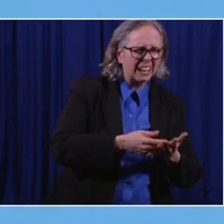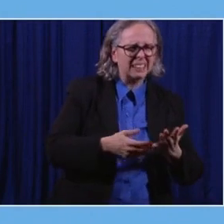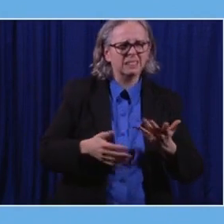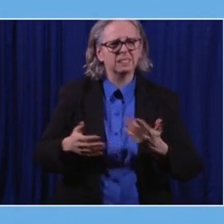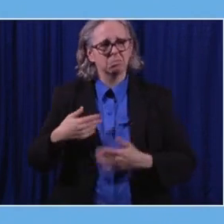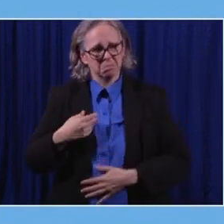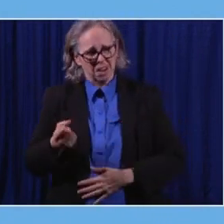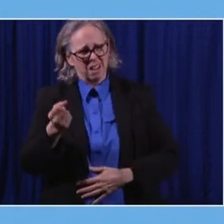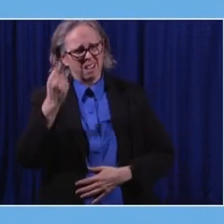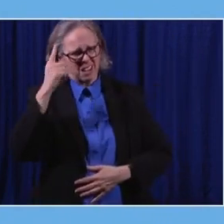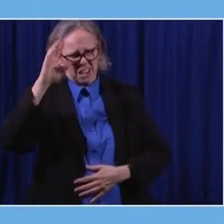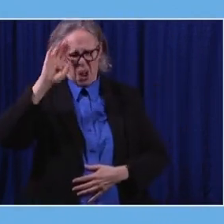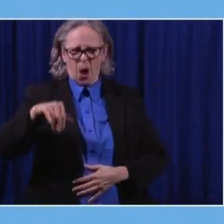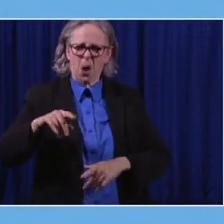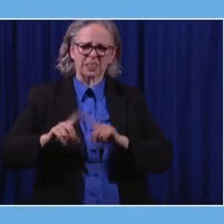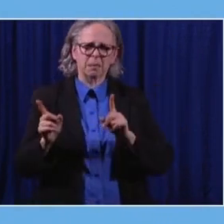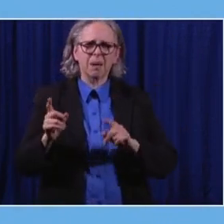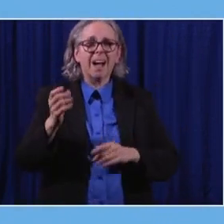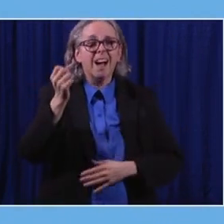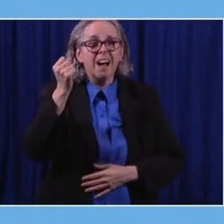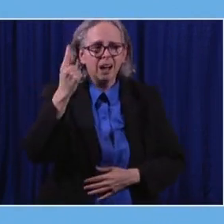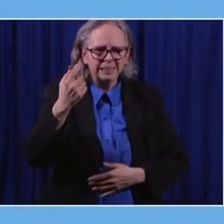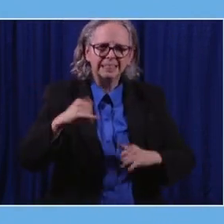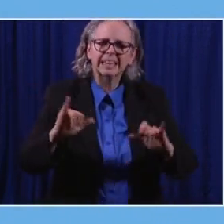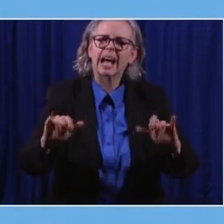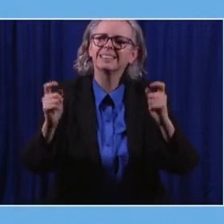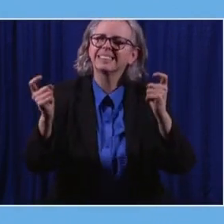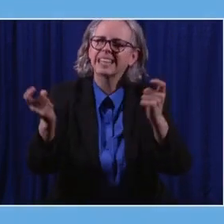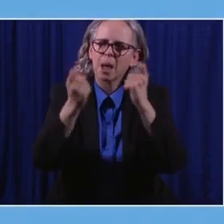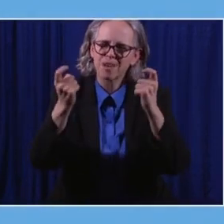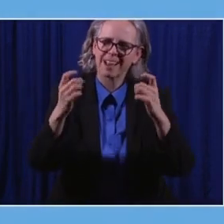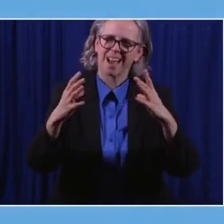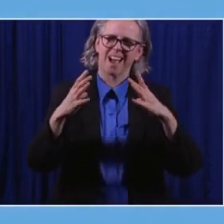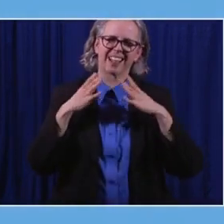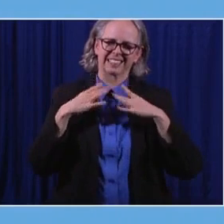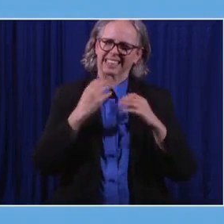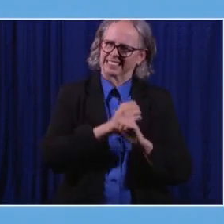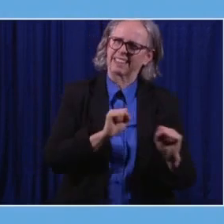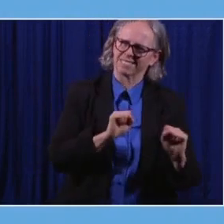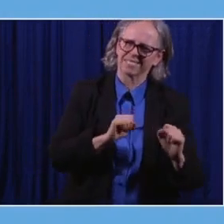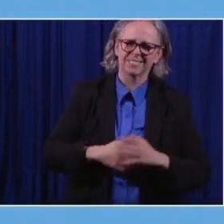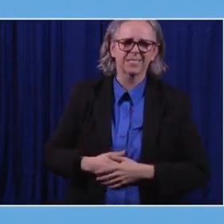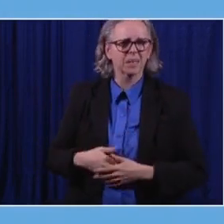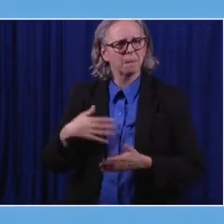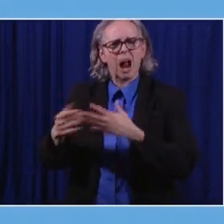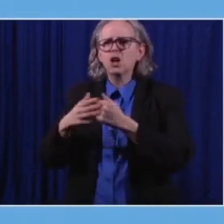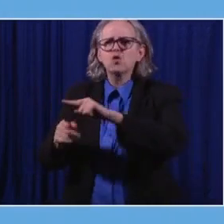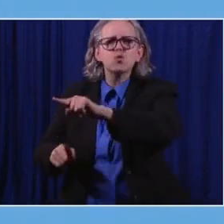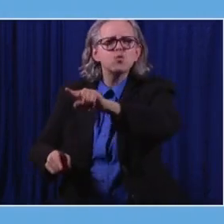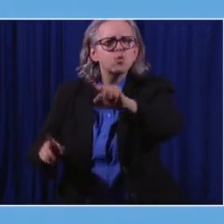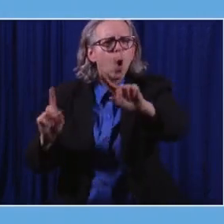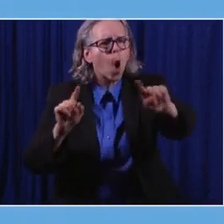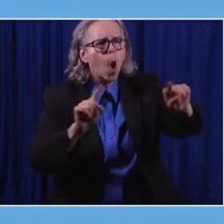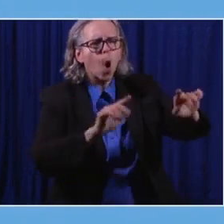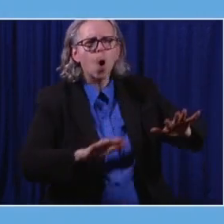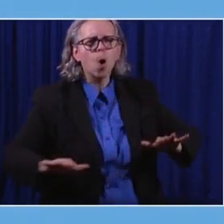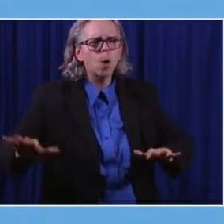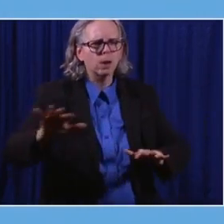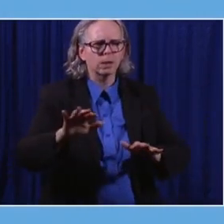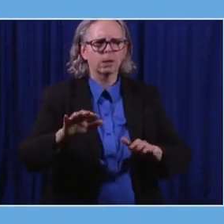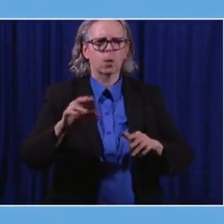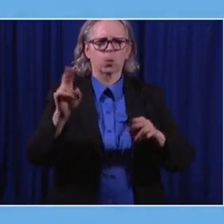can continue to celebrate the holidays and do so safely. Wherever you go during this holiday season, wear